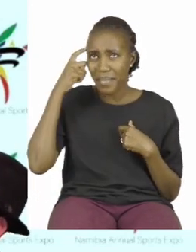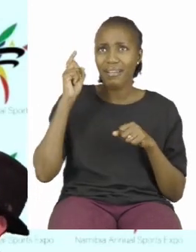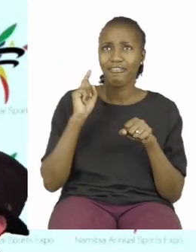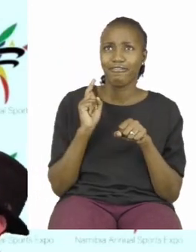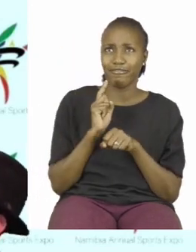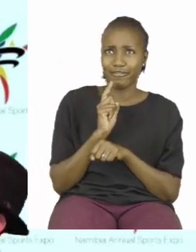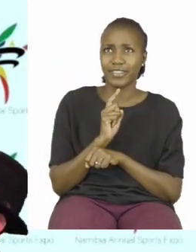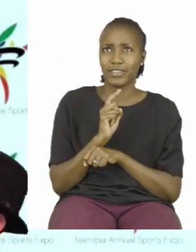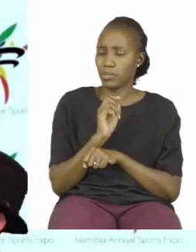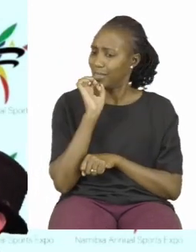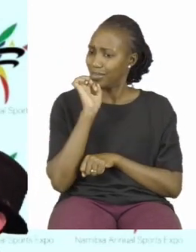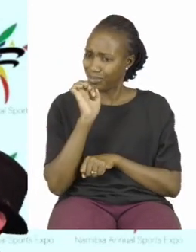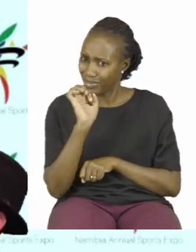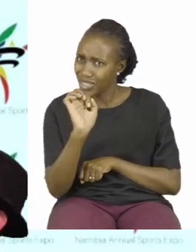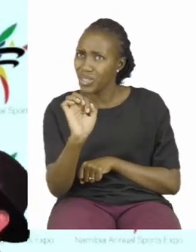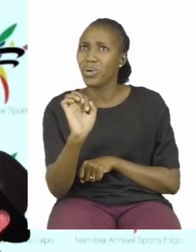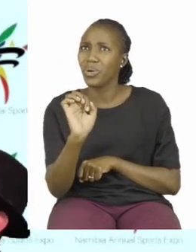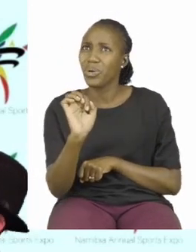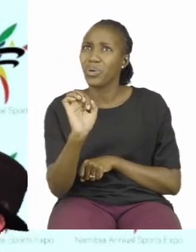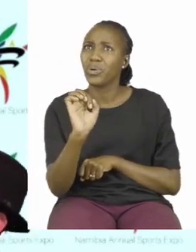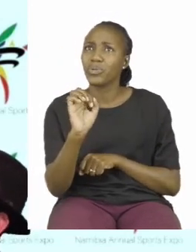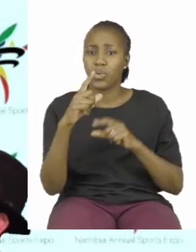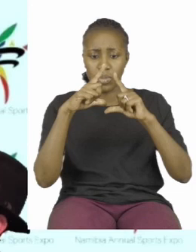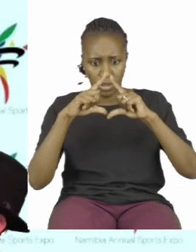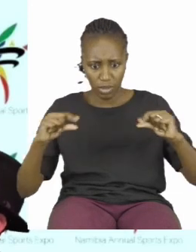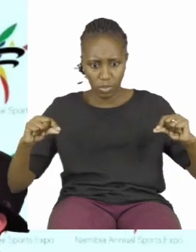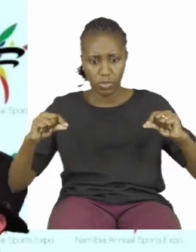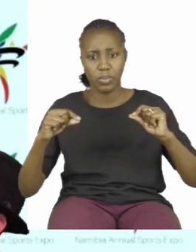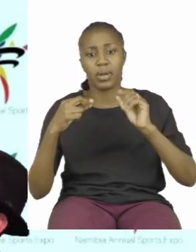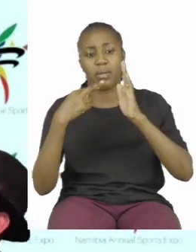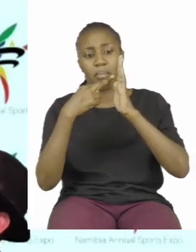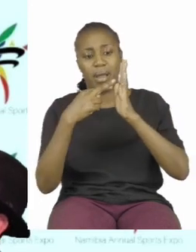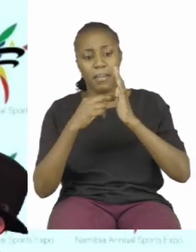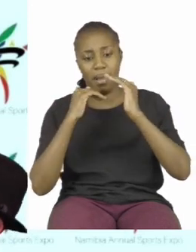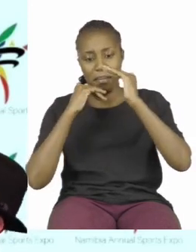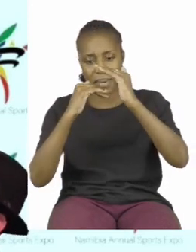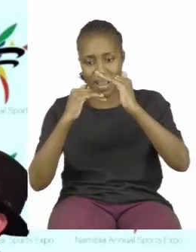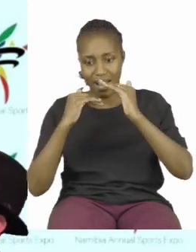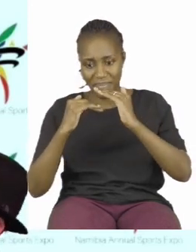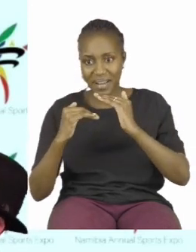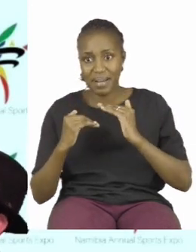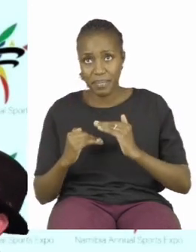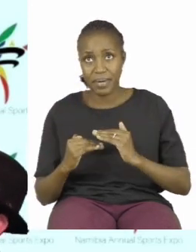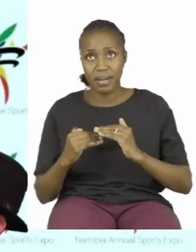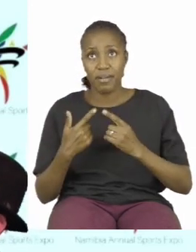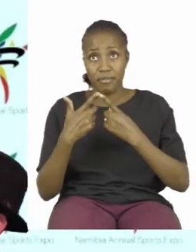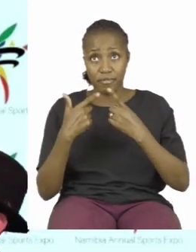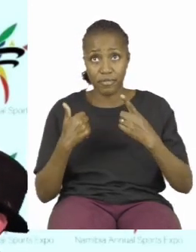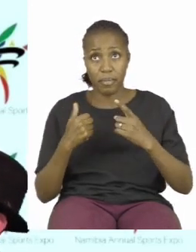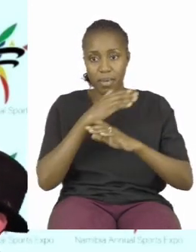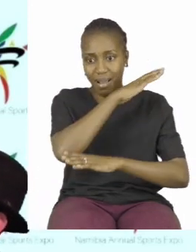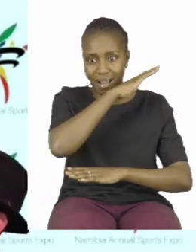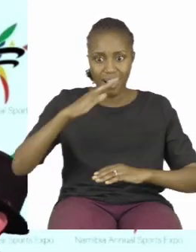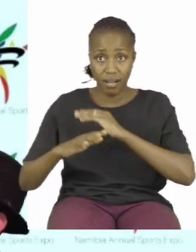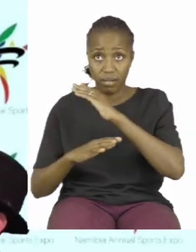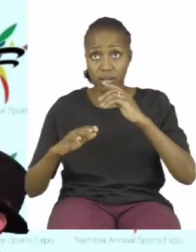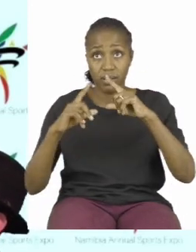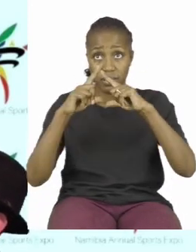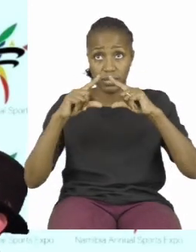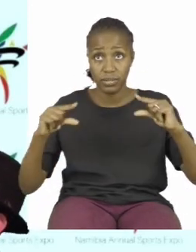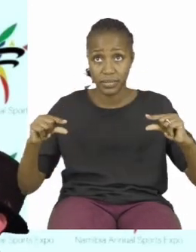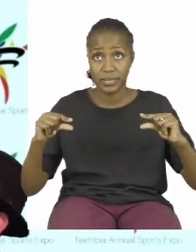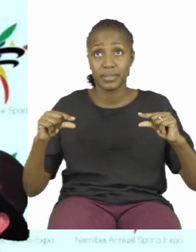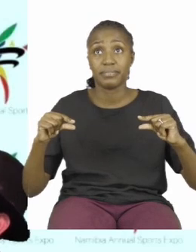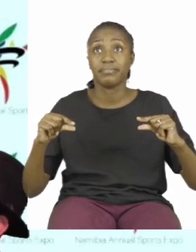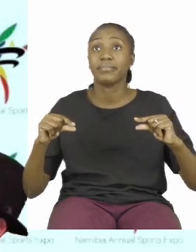the Japanese structures, yes, where karate roots from. Hmm. And then you are